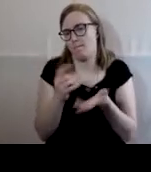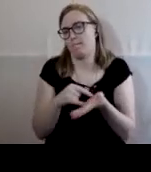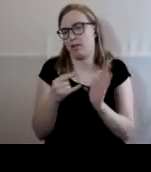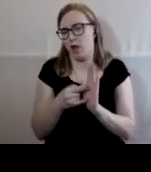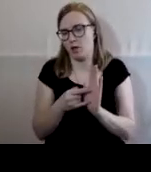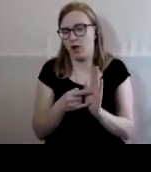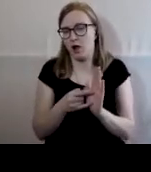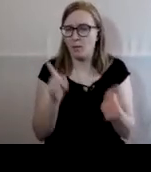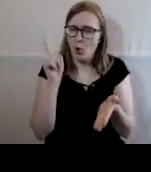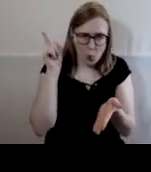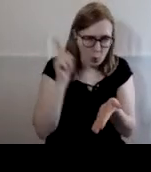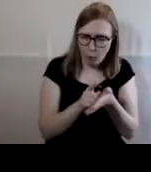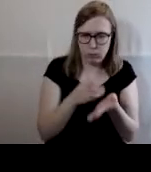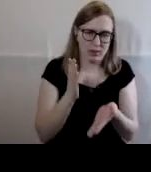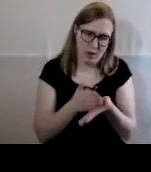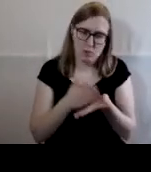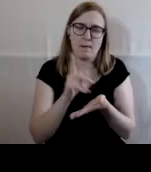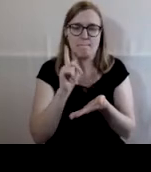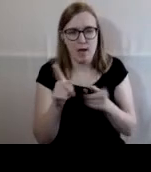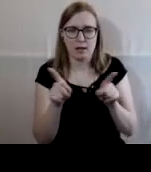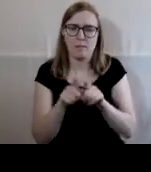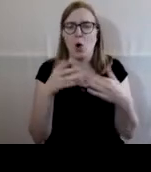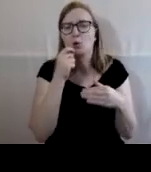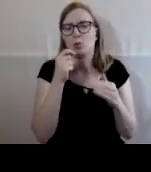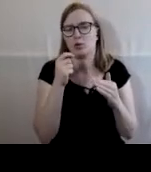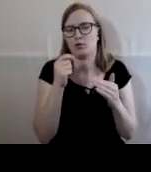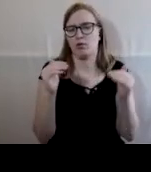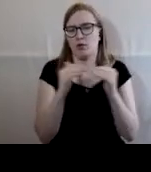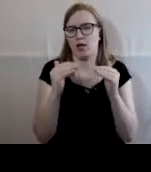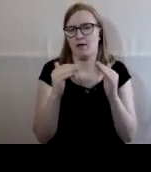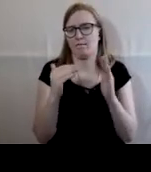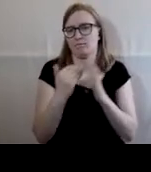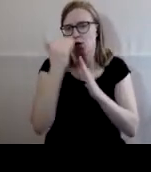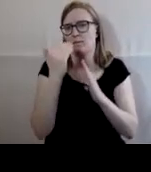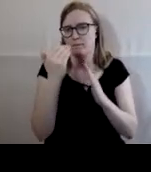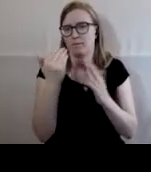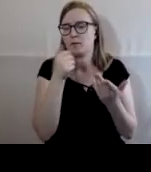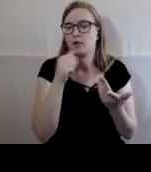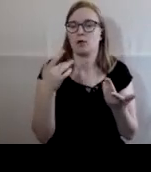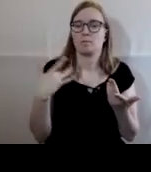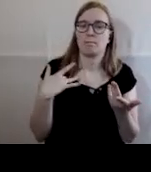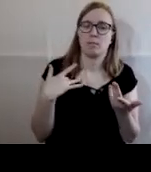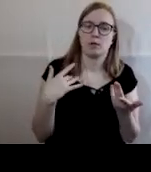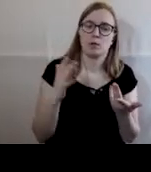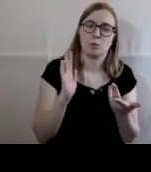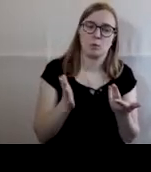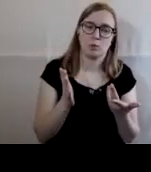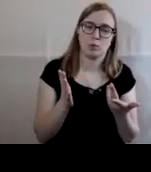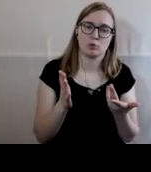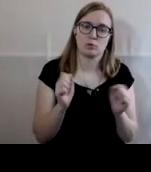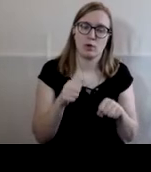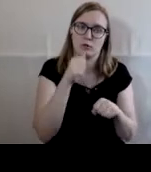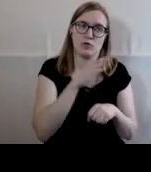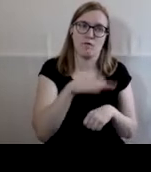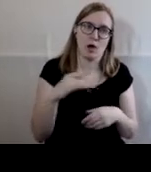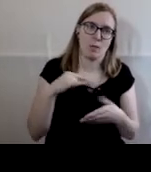to follow a science degree, but it might be, for example, a nursing. You might want to do a nursing degree or